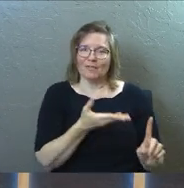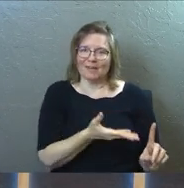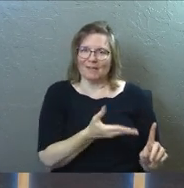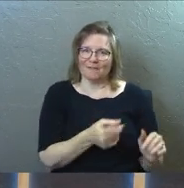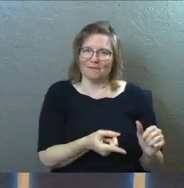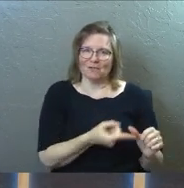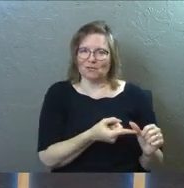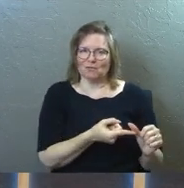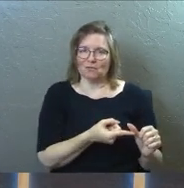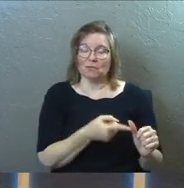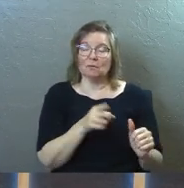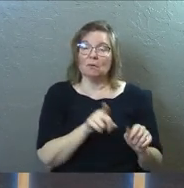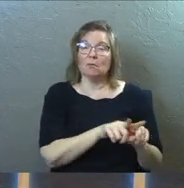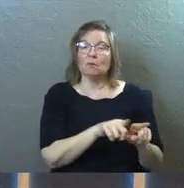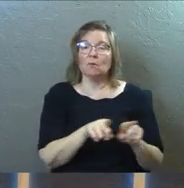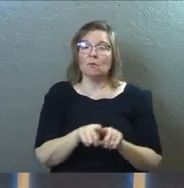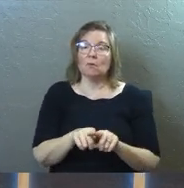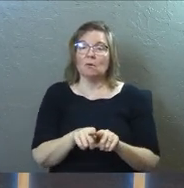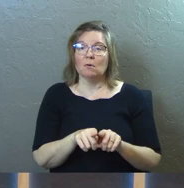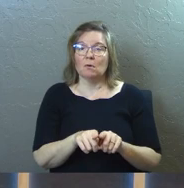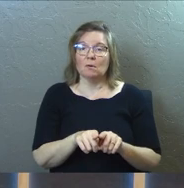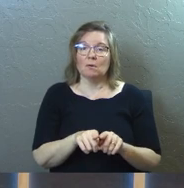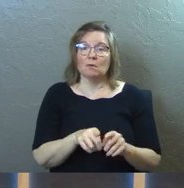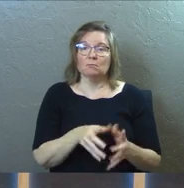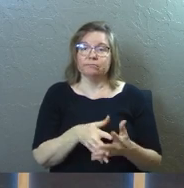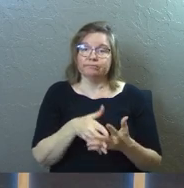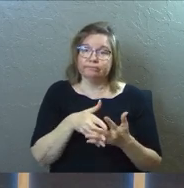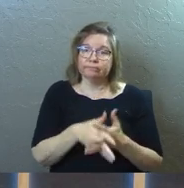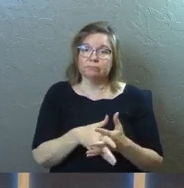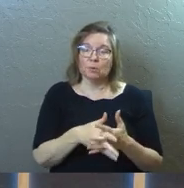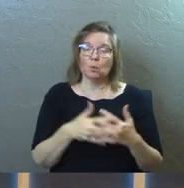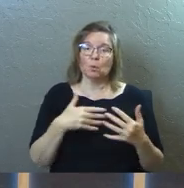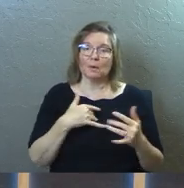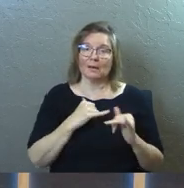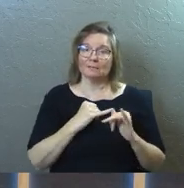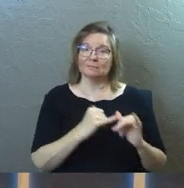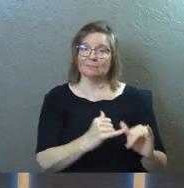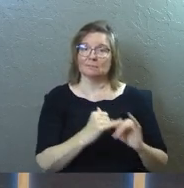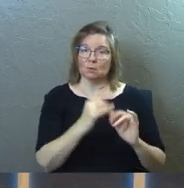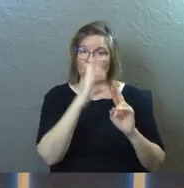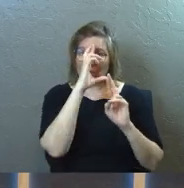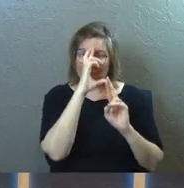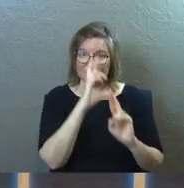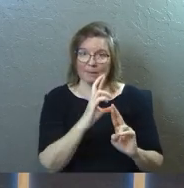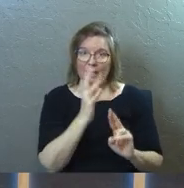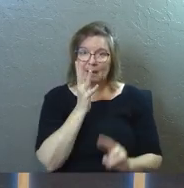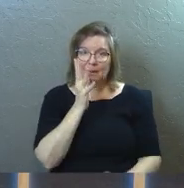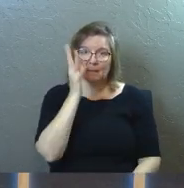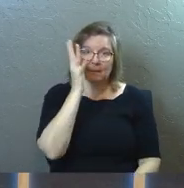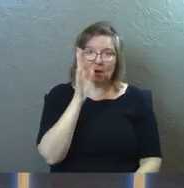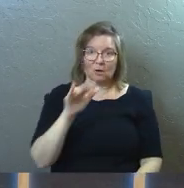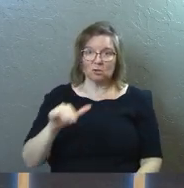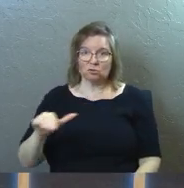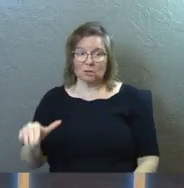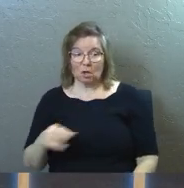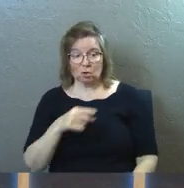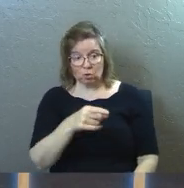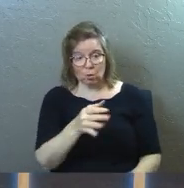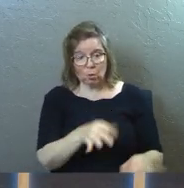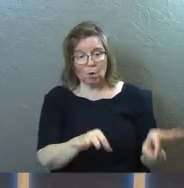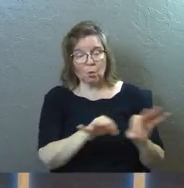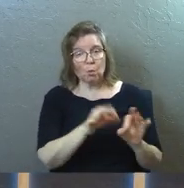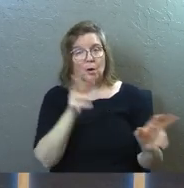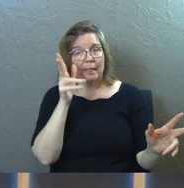there. You've also got to build within them that we have mutual respect, parent and child. You're